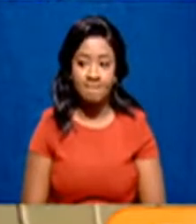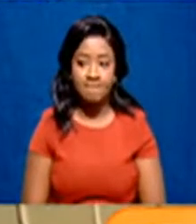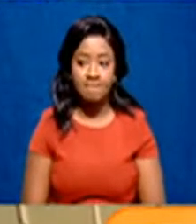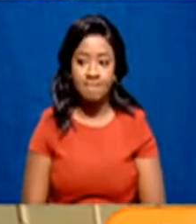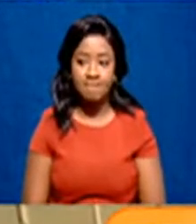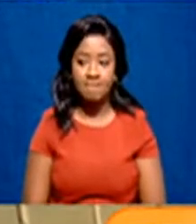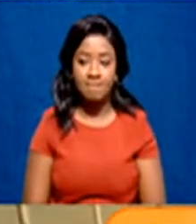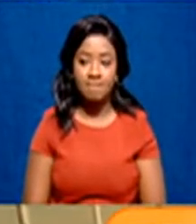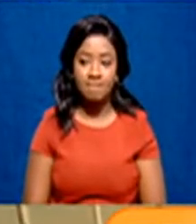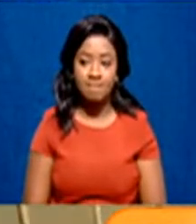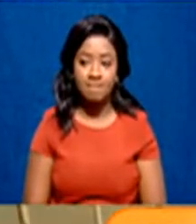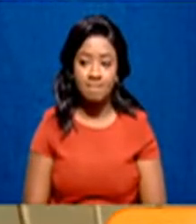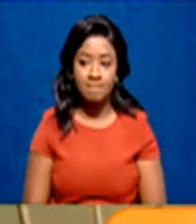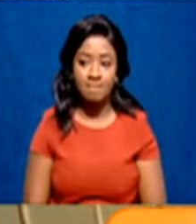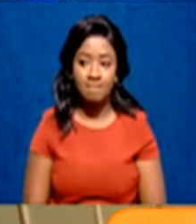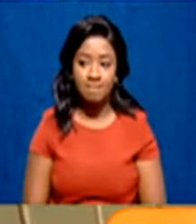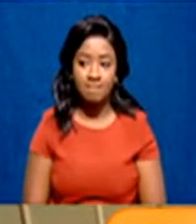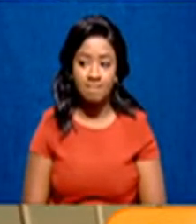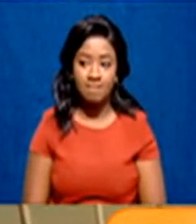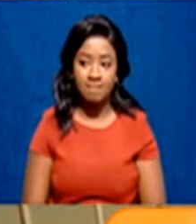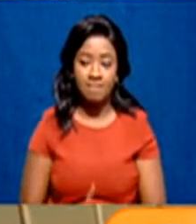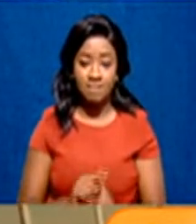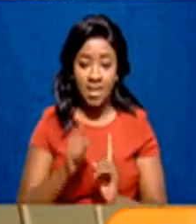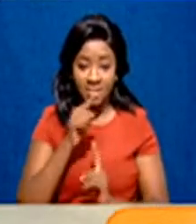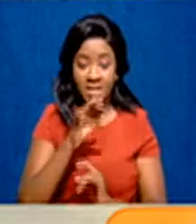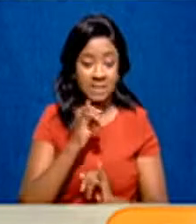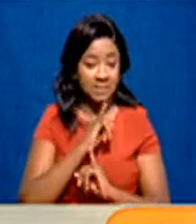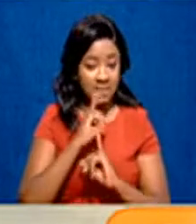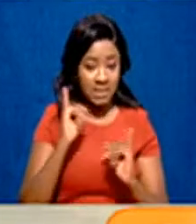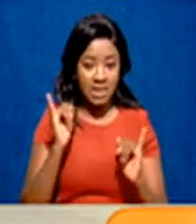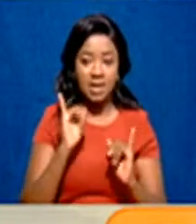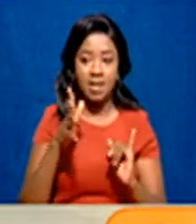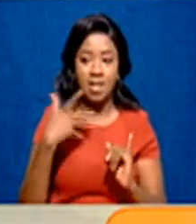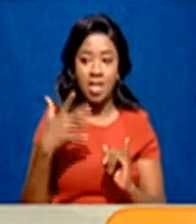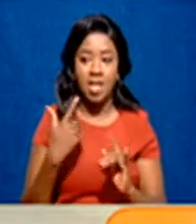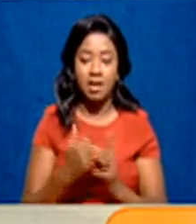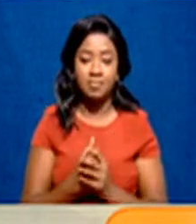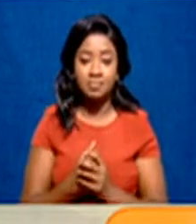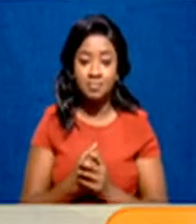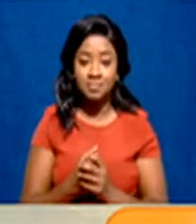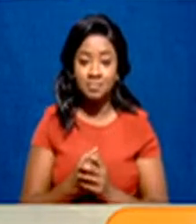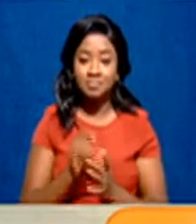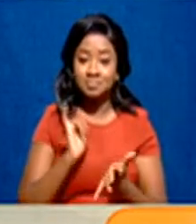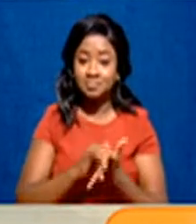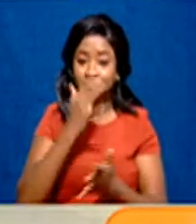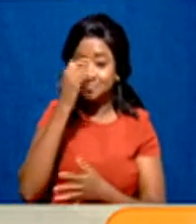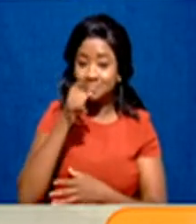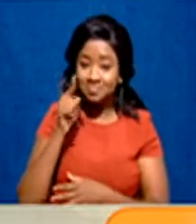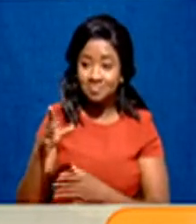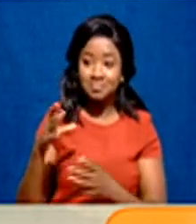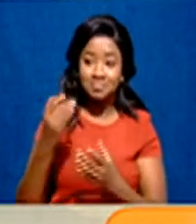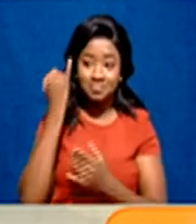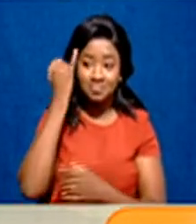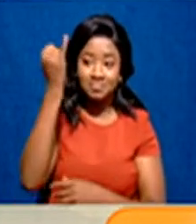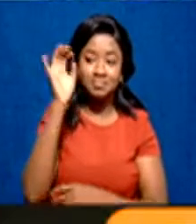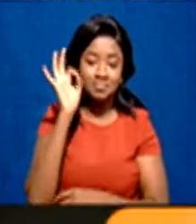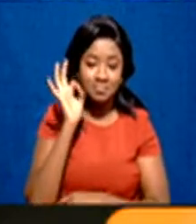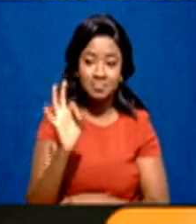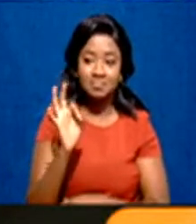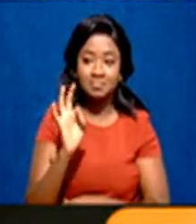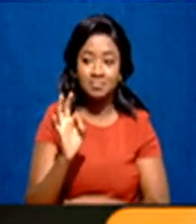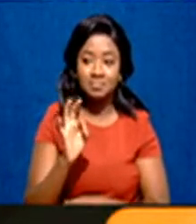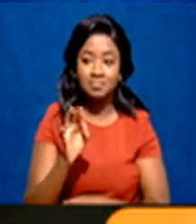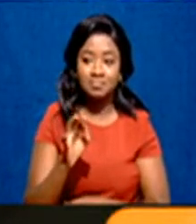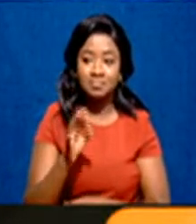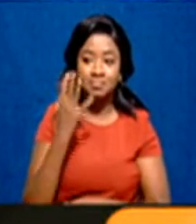clean, hot air that enhances dehydration. And that is what makes the BioAfriq Energy innovation unique.